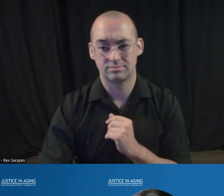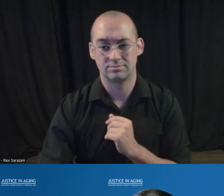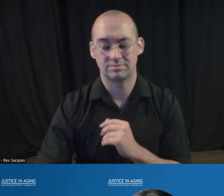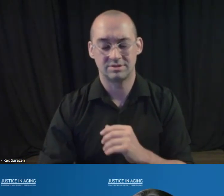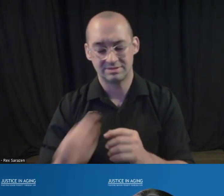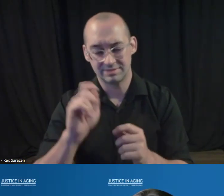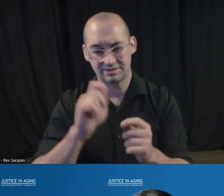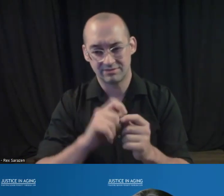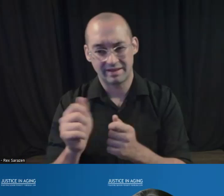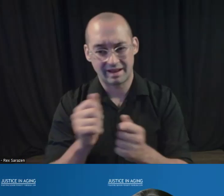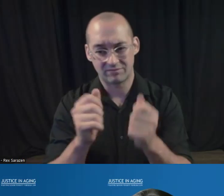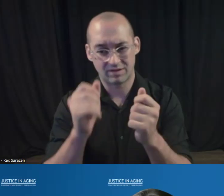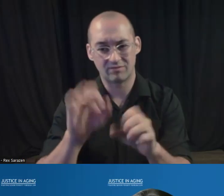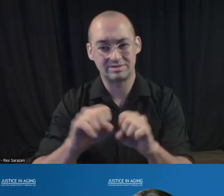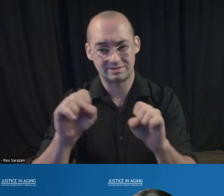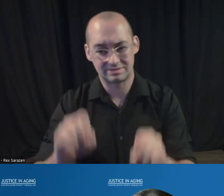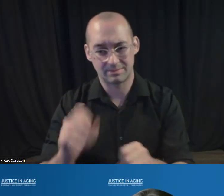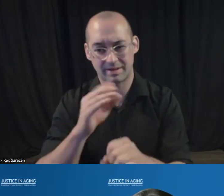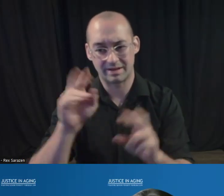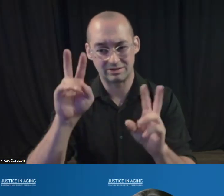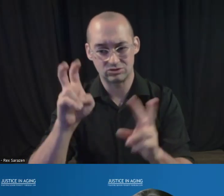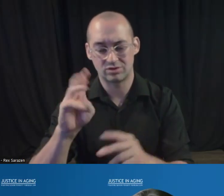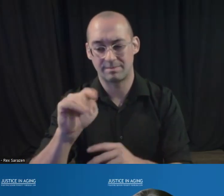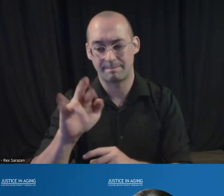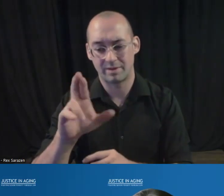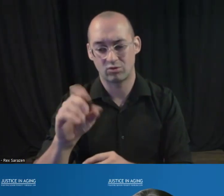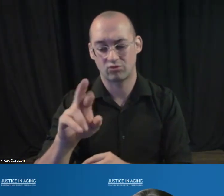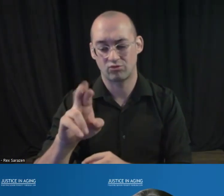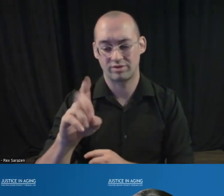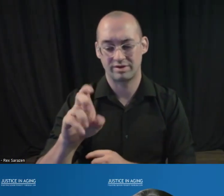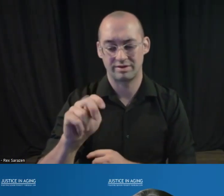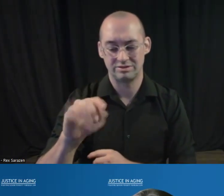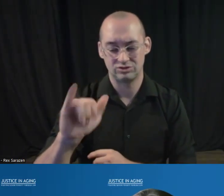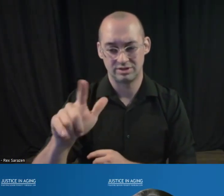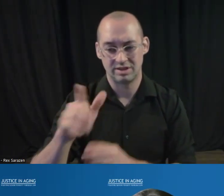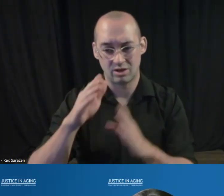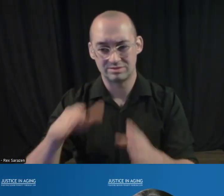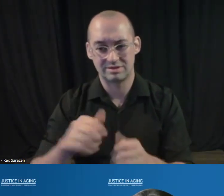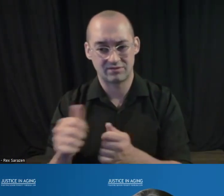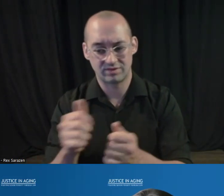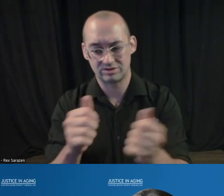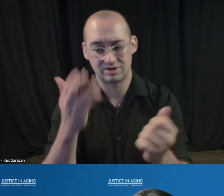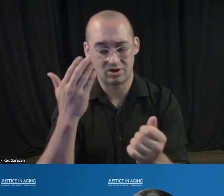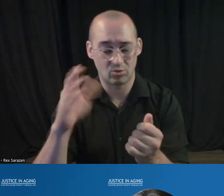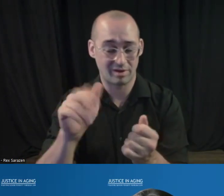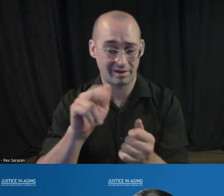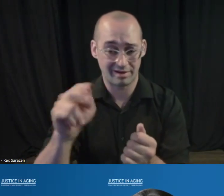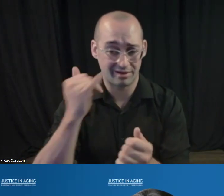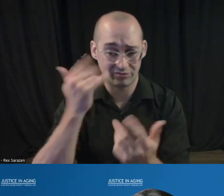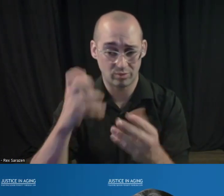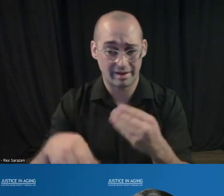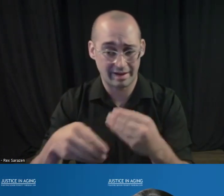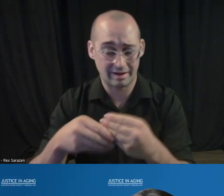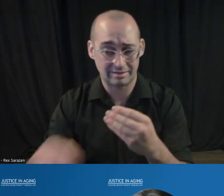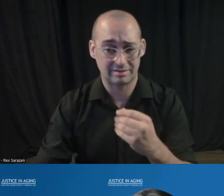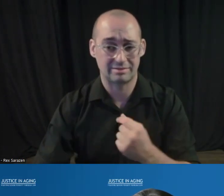but also this issue of kind of a micro credential in maybe housing navigation. So I don't know, Anna, if you want to add on to that, because you were the